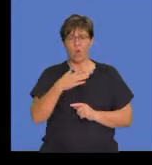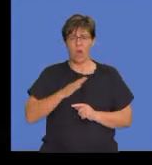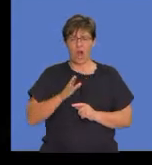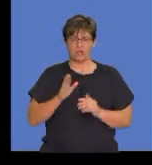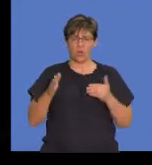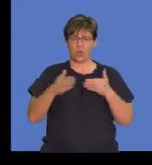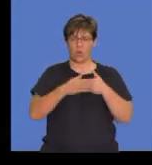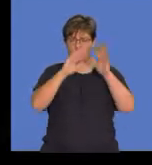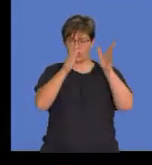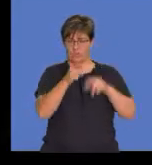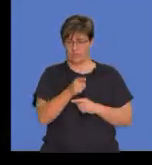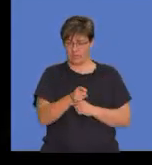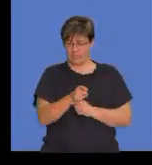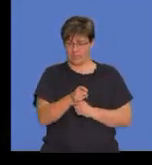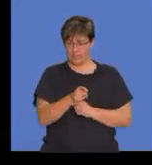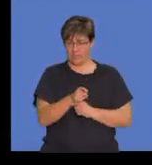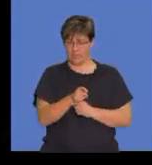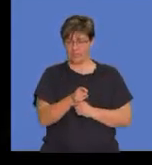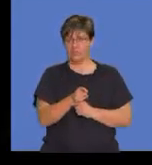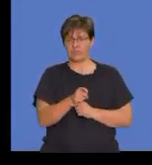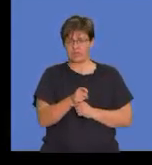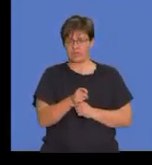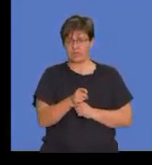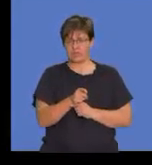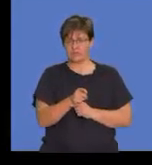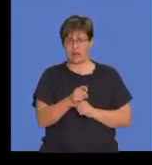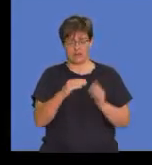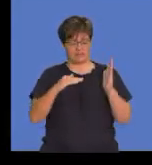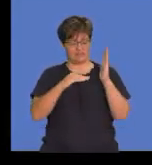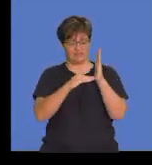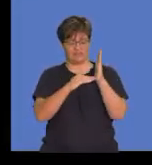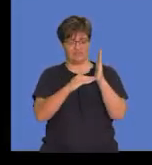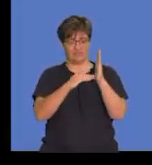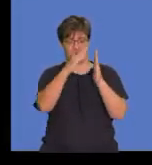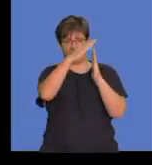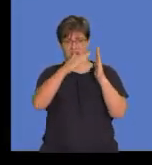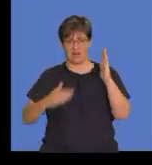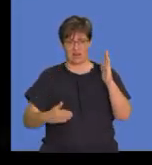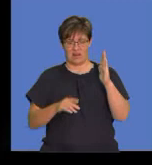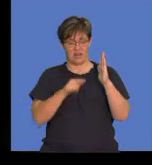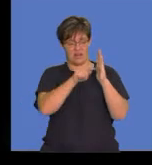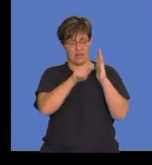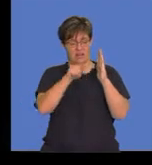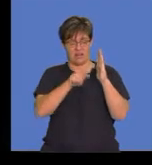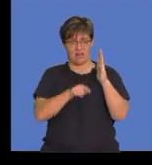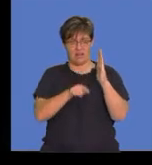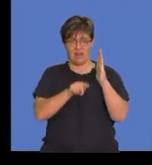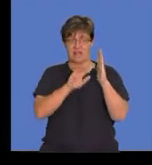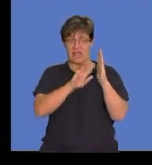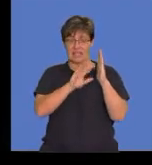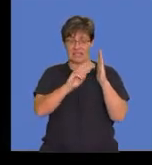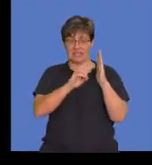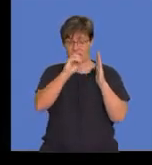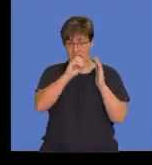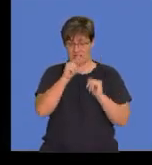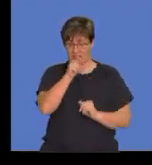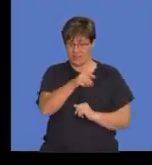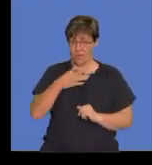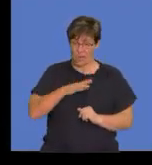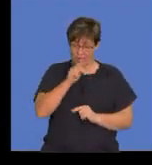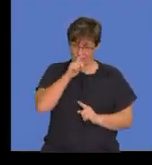talk about, is actually a right-angled triangle, not just any triangle. We're going to specifically look